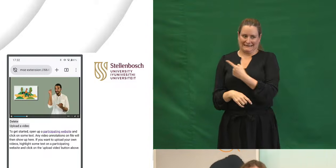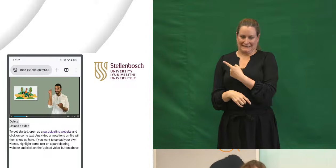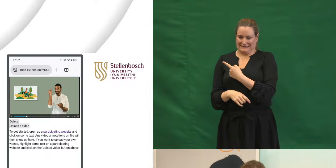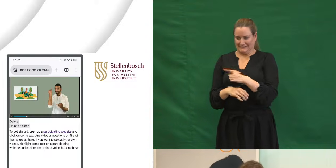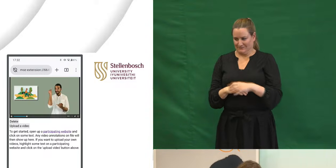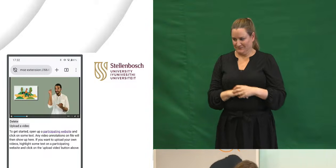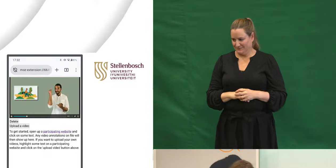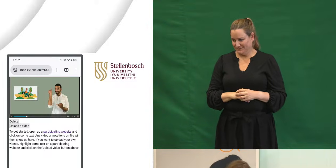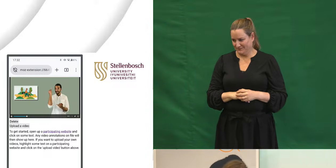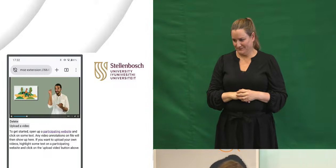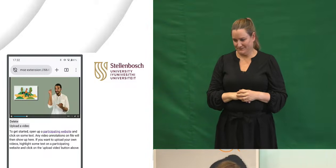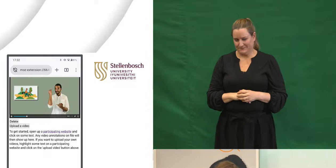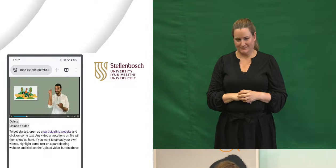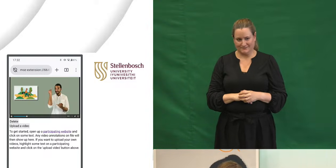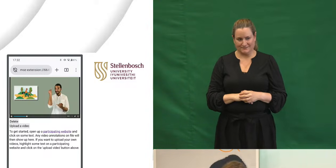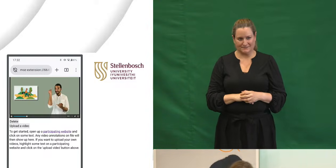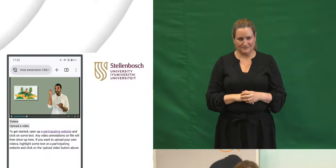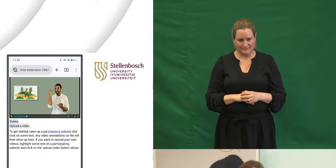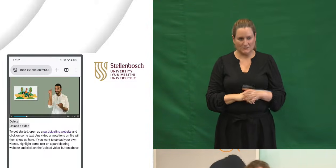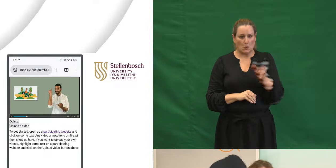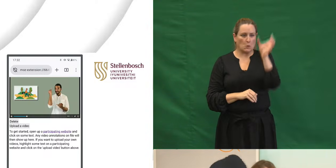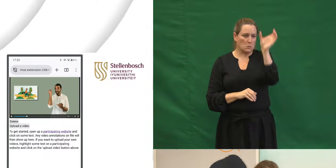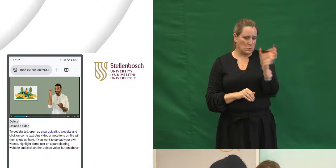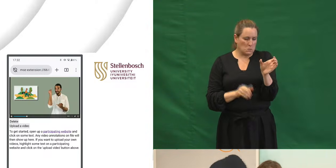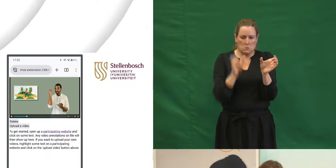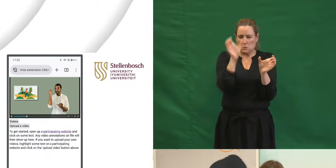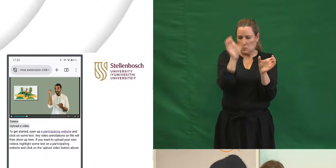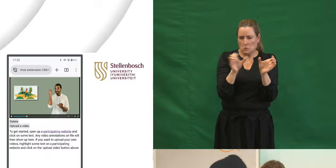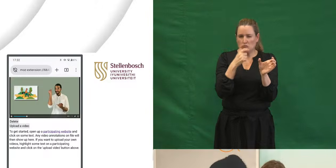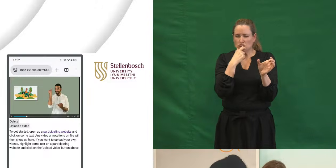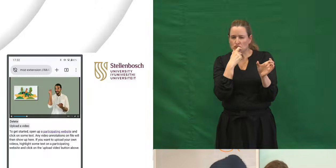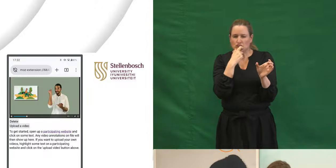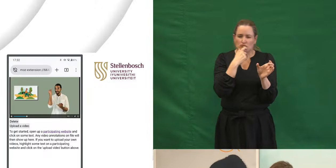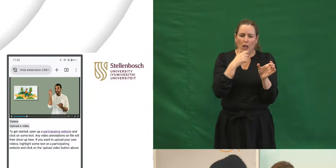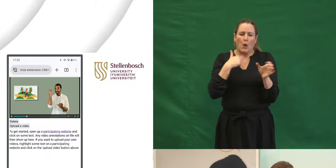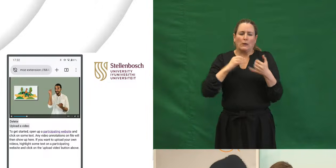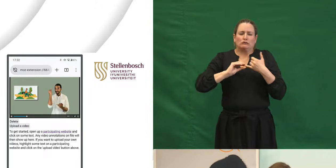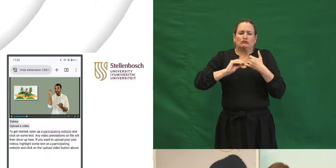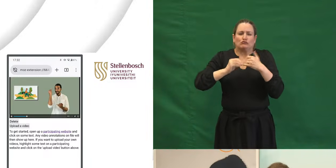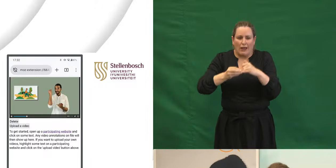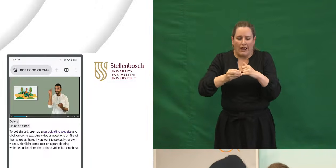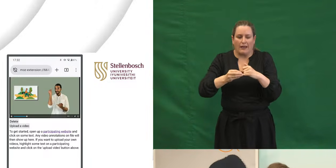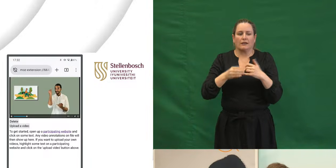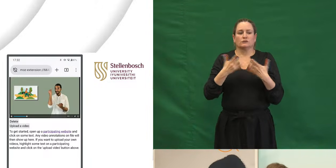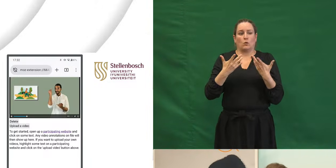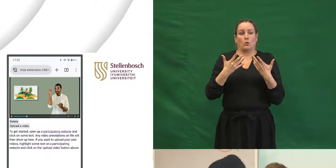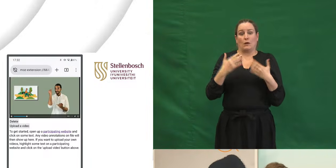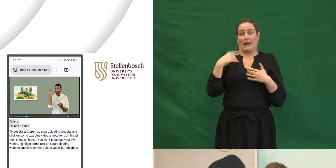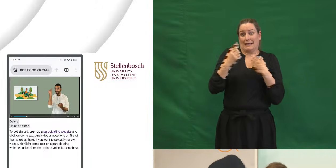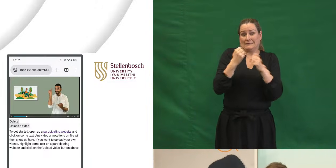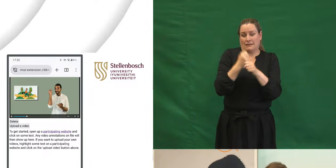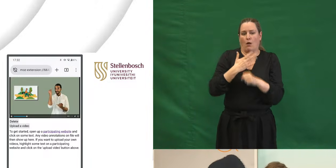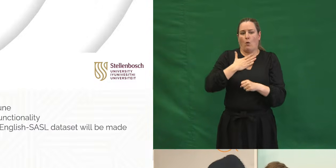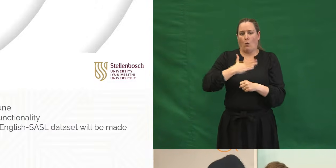yet. So we're still working on that. So that's not going to be part of the pilot. Okay.